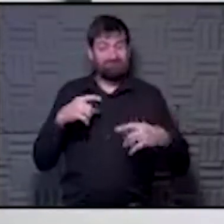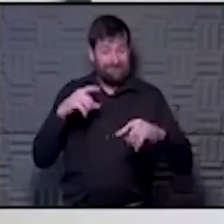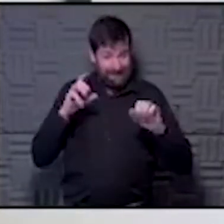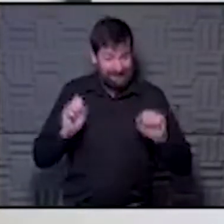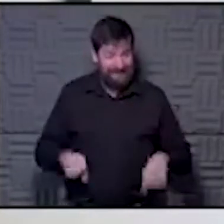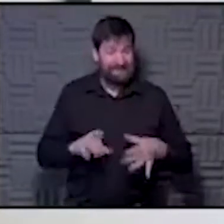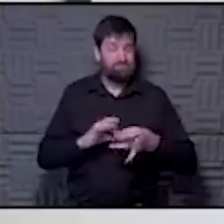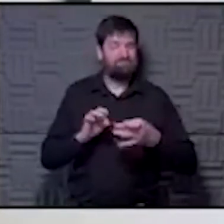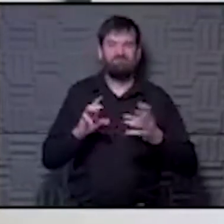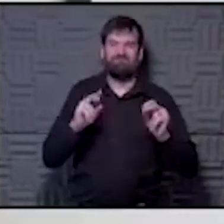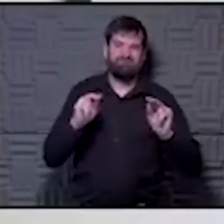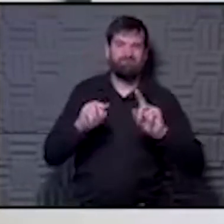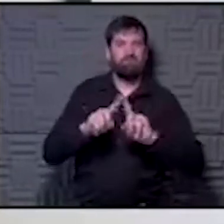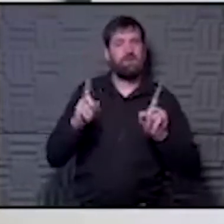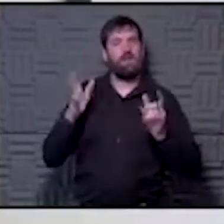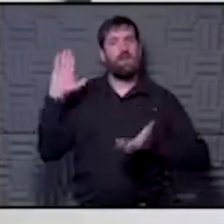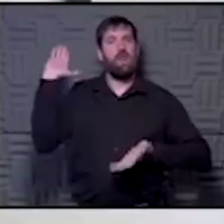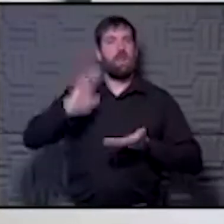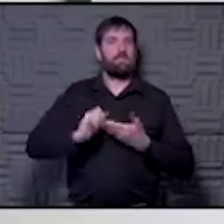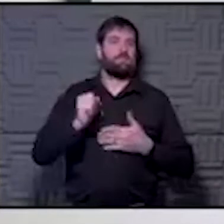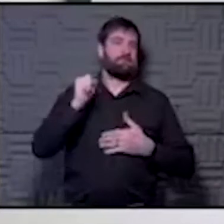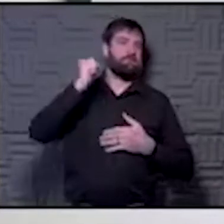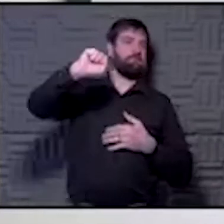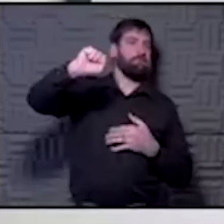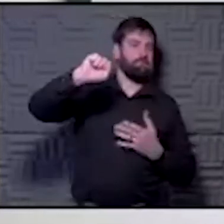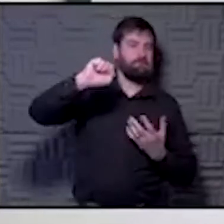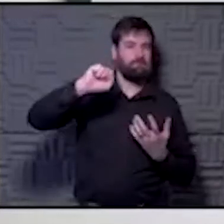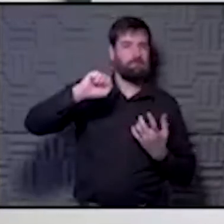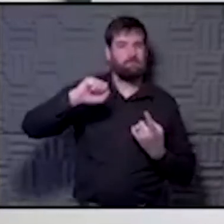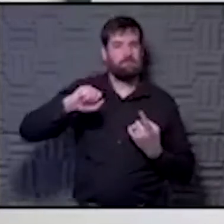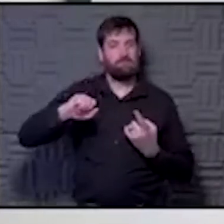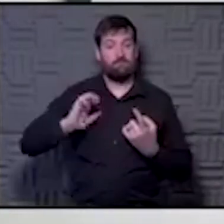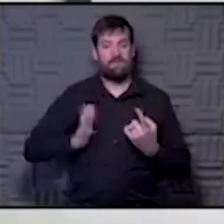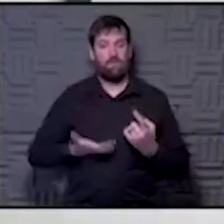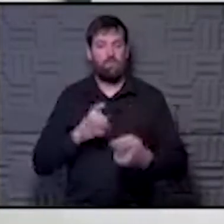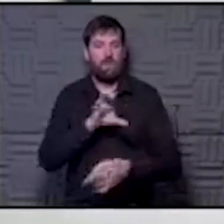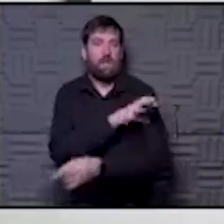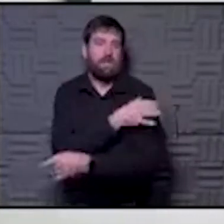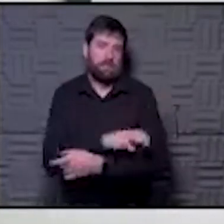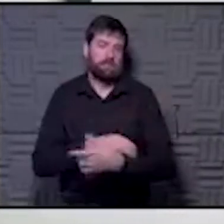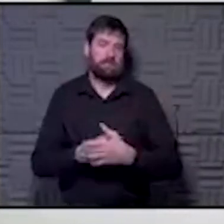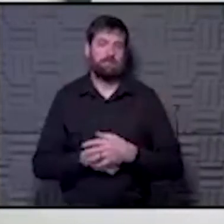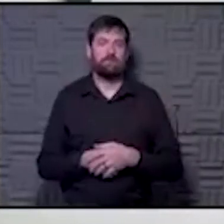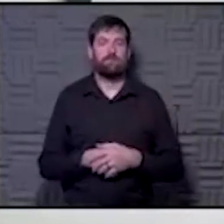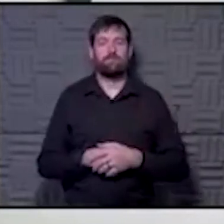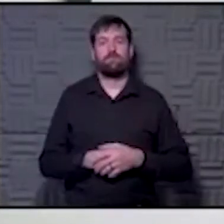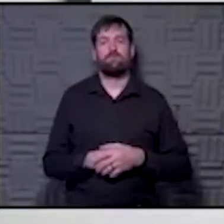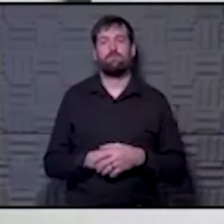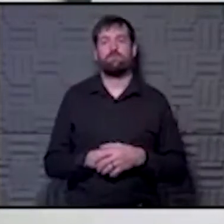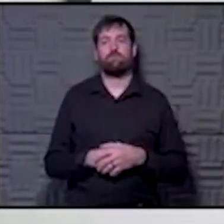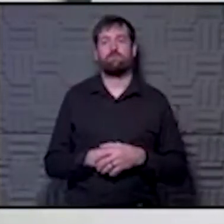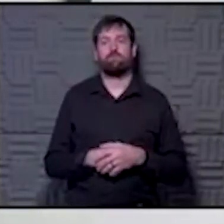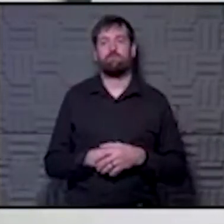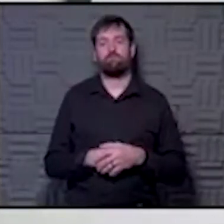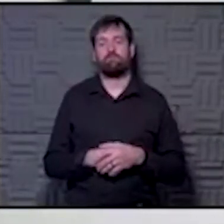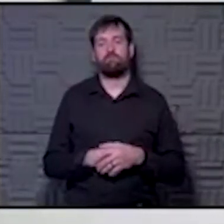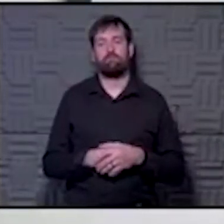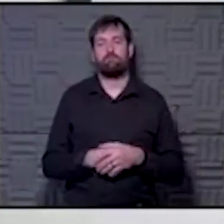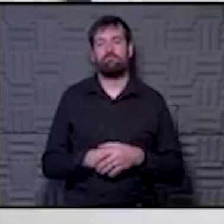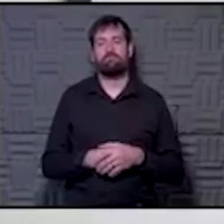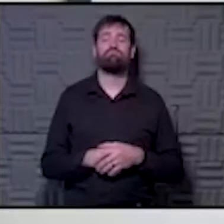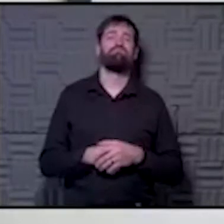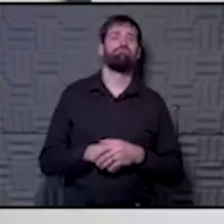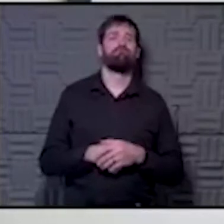we saw less pushback related to it when in our clinics to a degree. So I think